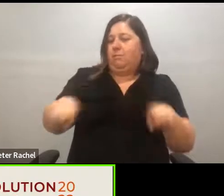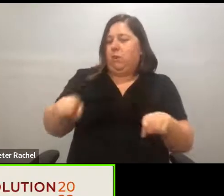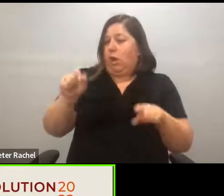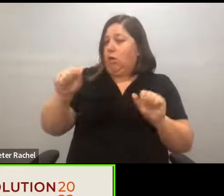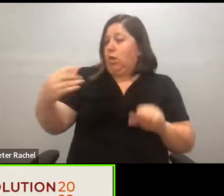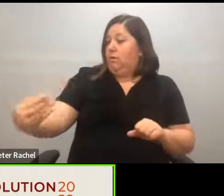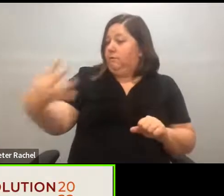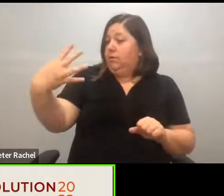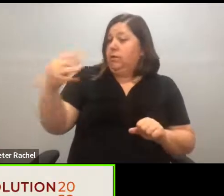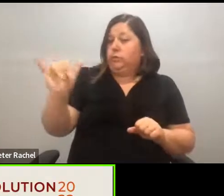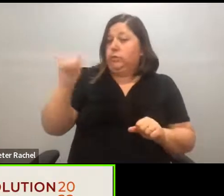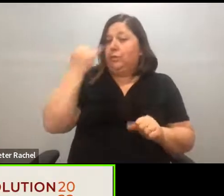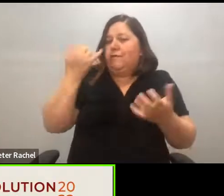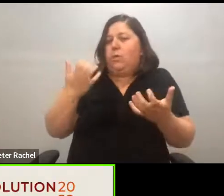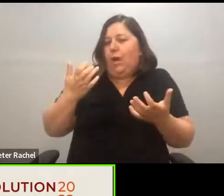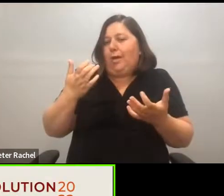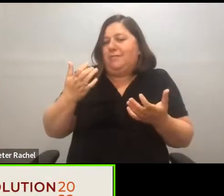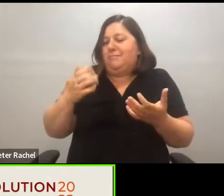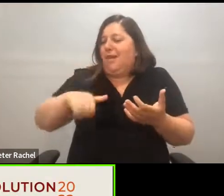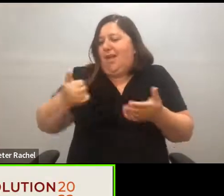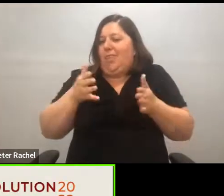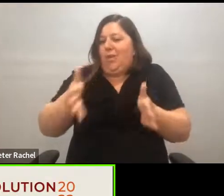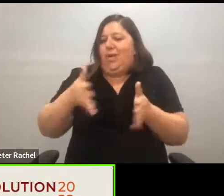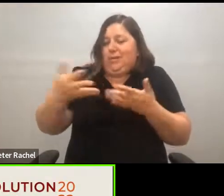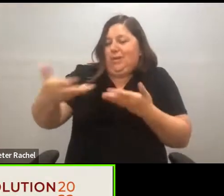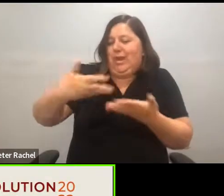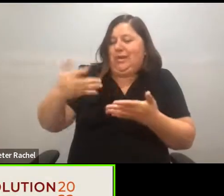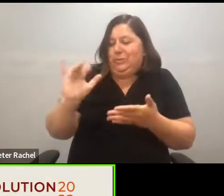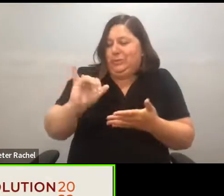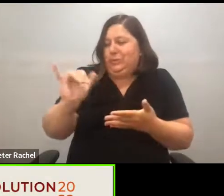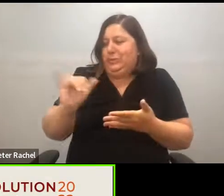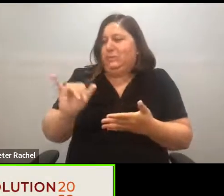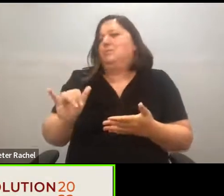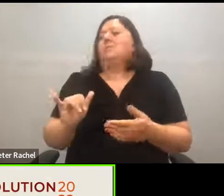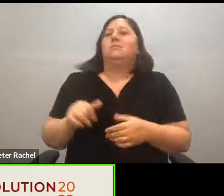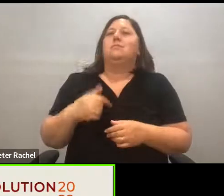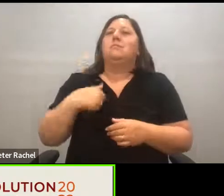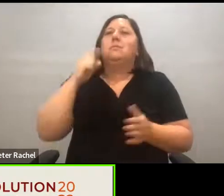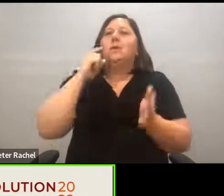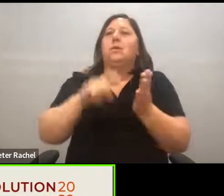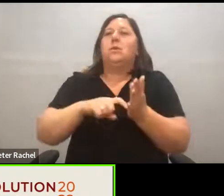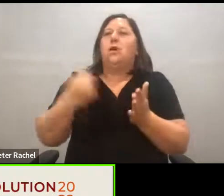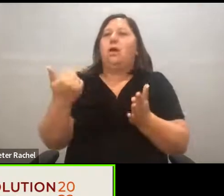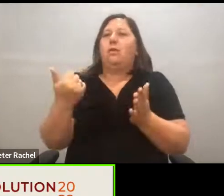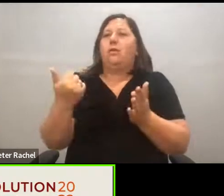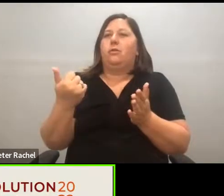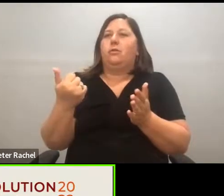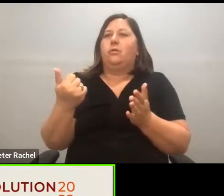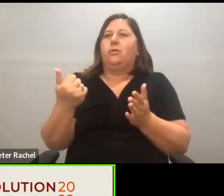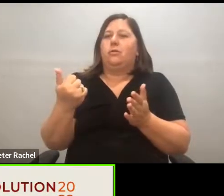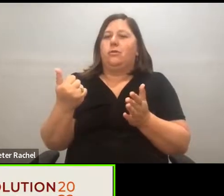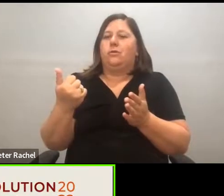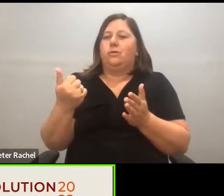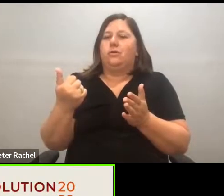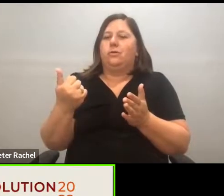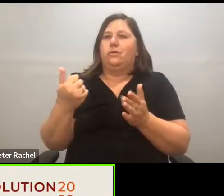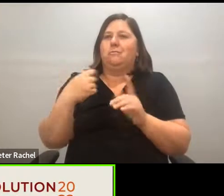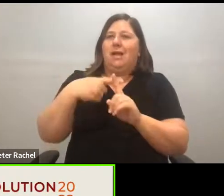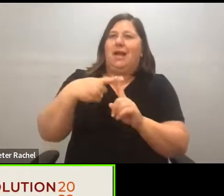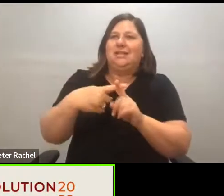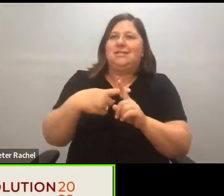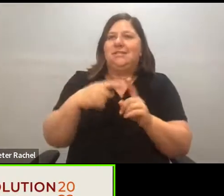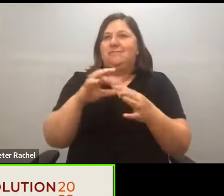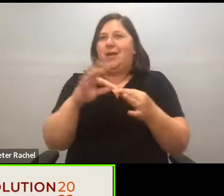you'd like. It's just a little extra way of engaging. And then I see in the chat, there is some love and positivity for you,